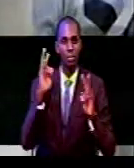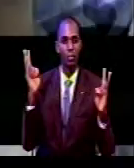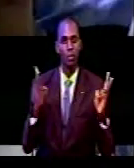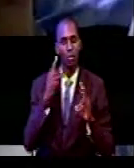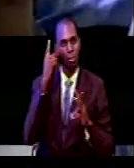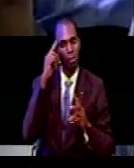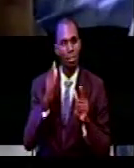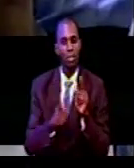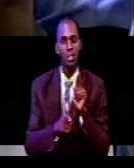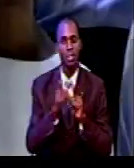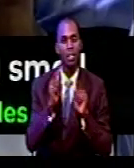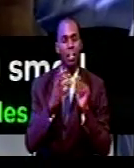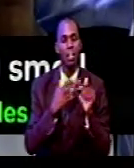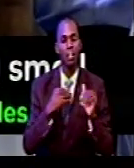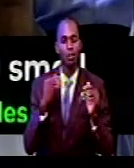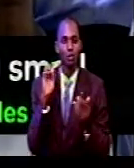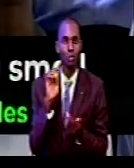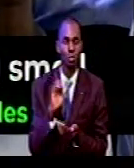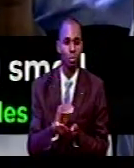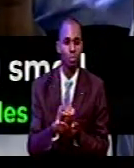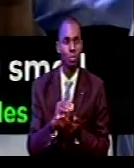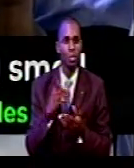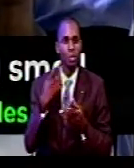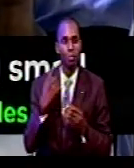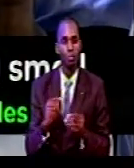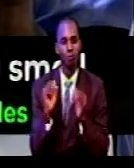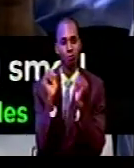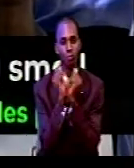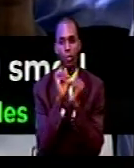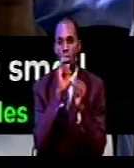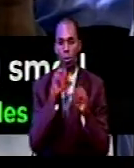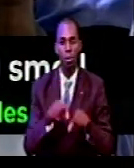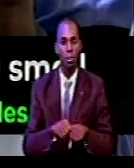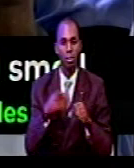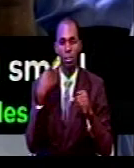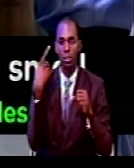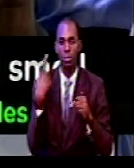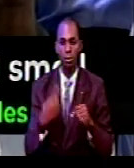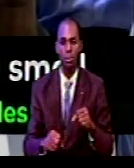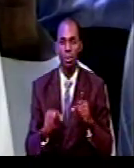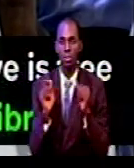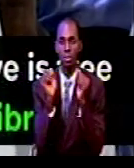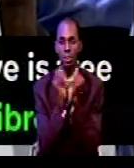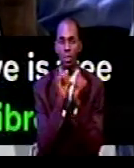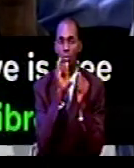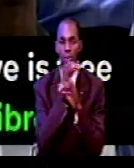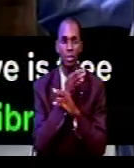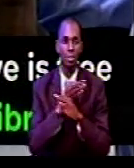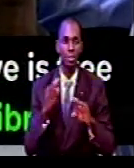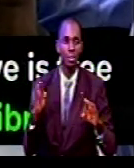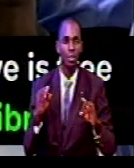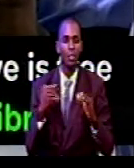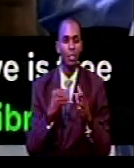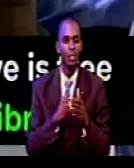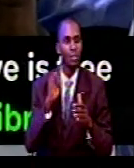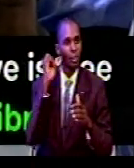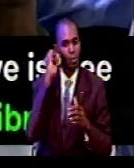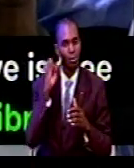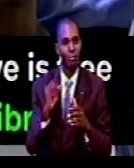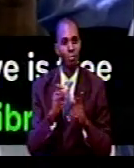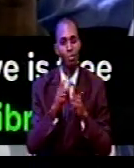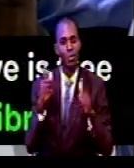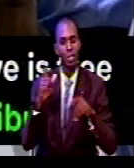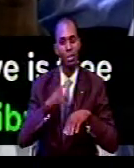on the cross of Calvary, he got the victory for great and small. The bondage is broken,